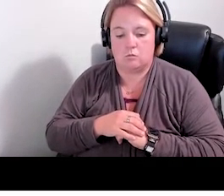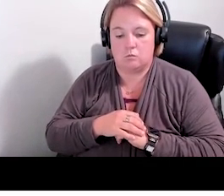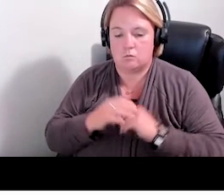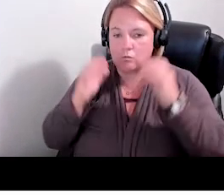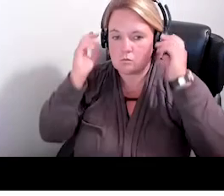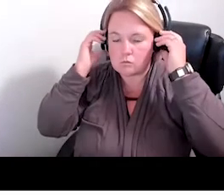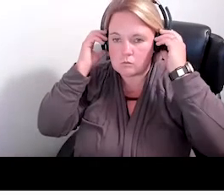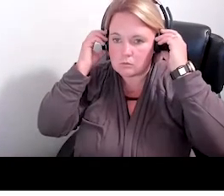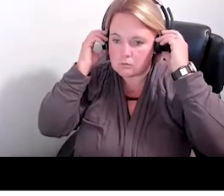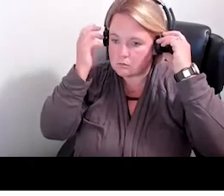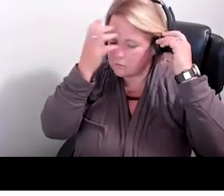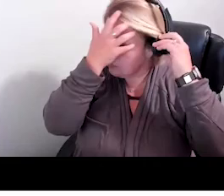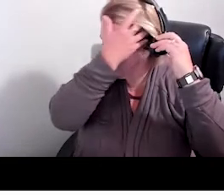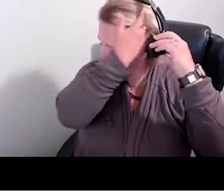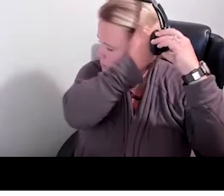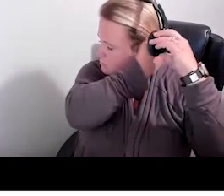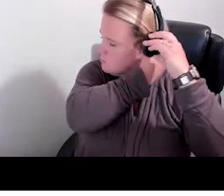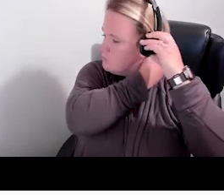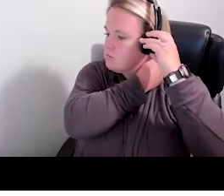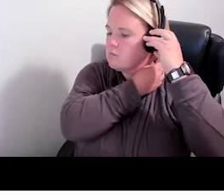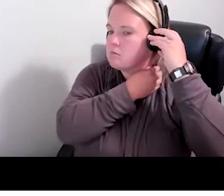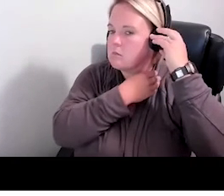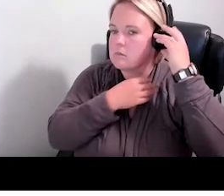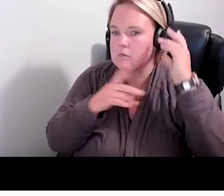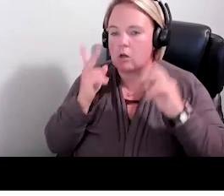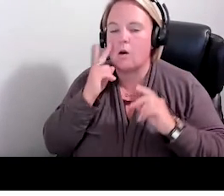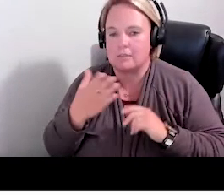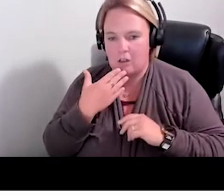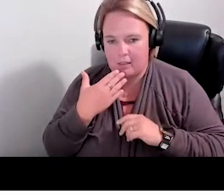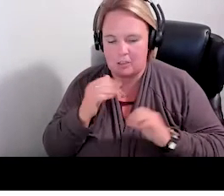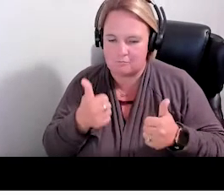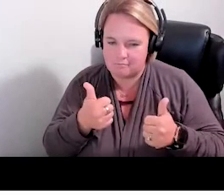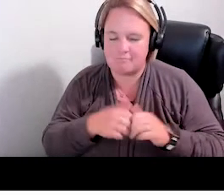Okay, so I saw, thank you so that's Rebecca. And then we also